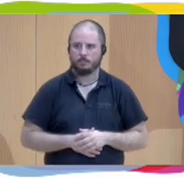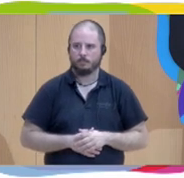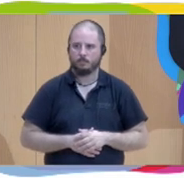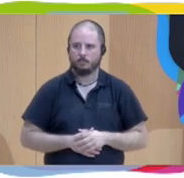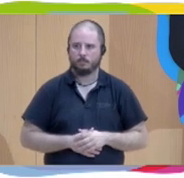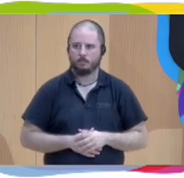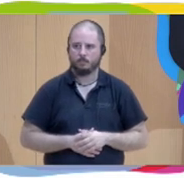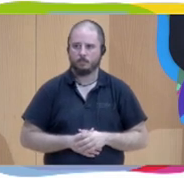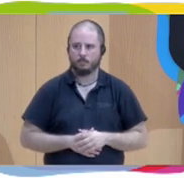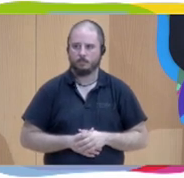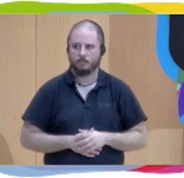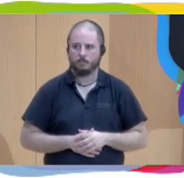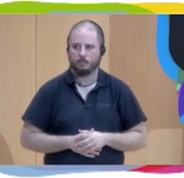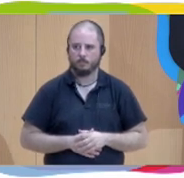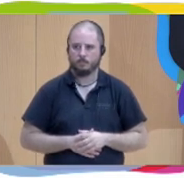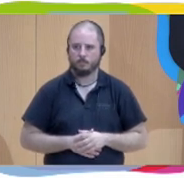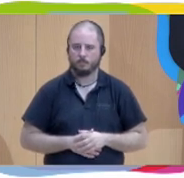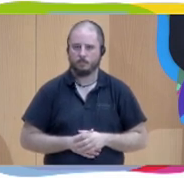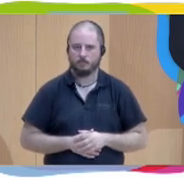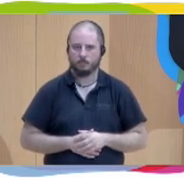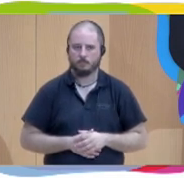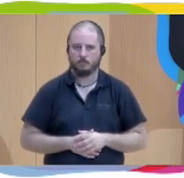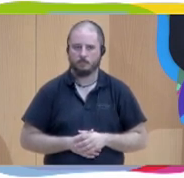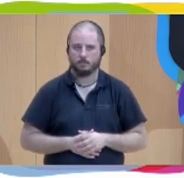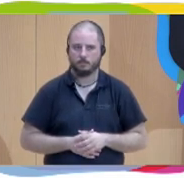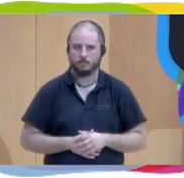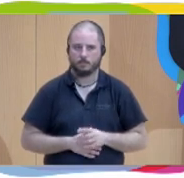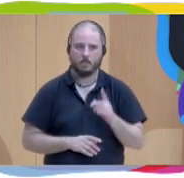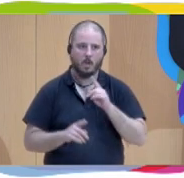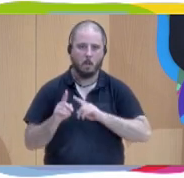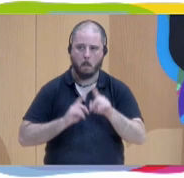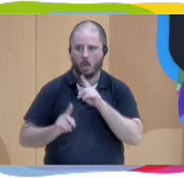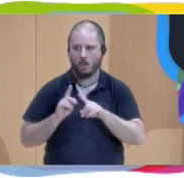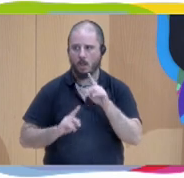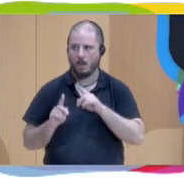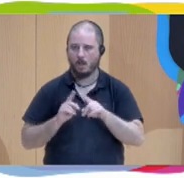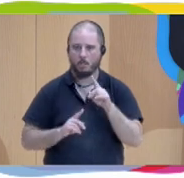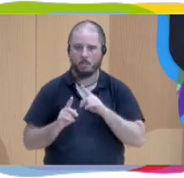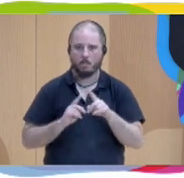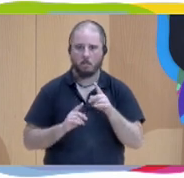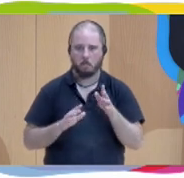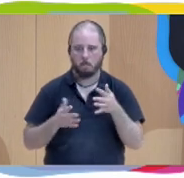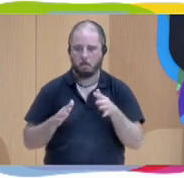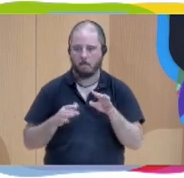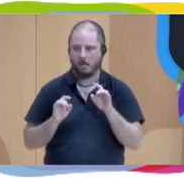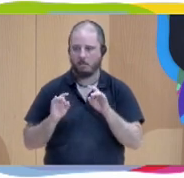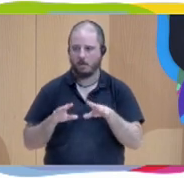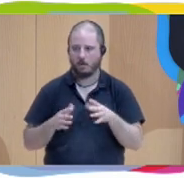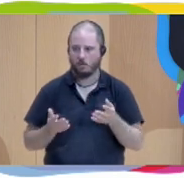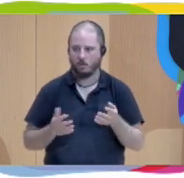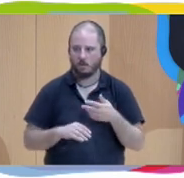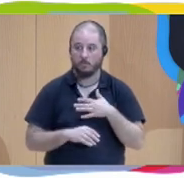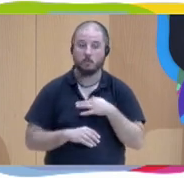The issues are quite the same, but, of course, there are differences. Maybe they are cultural differences. But I have noticed